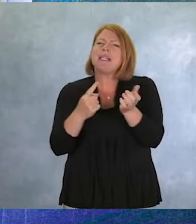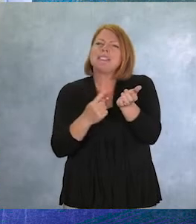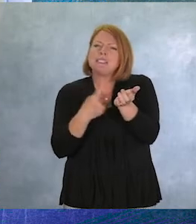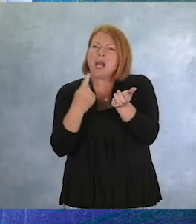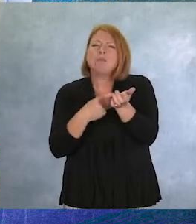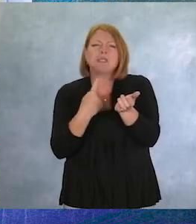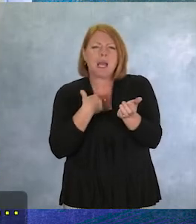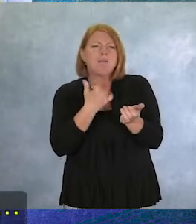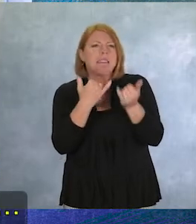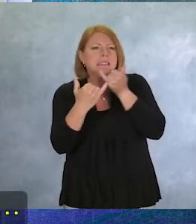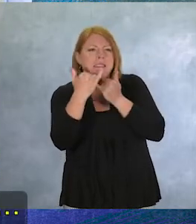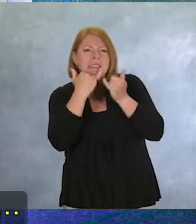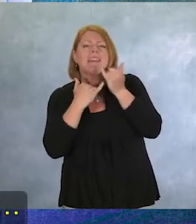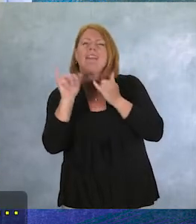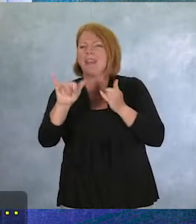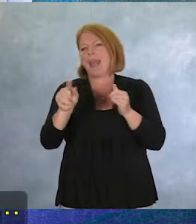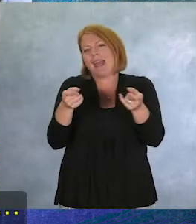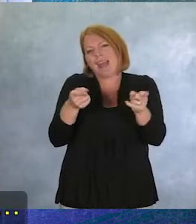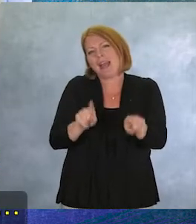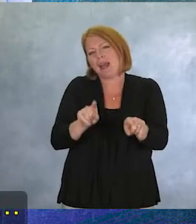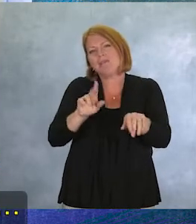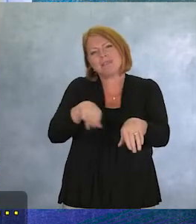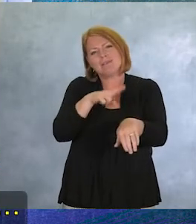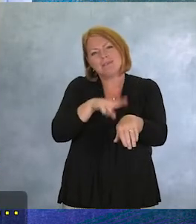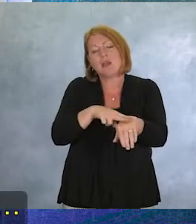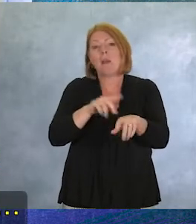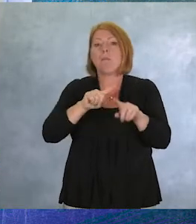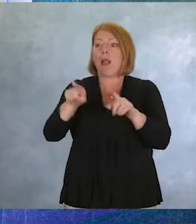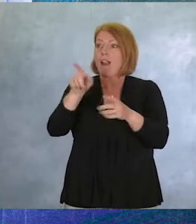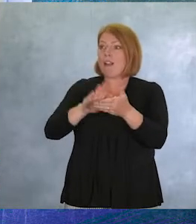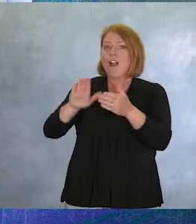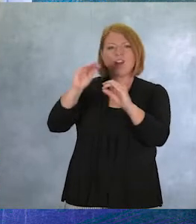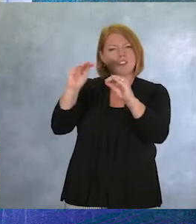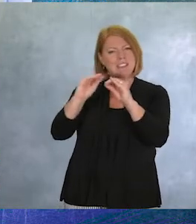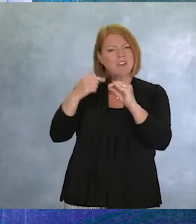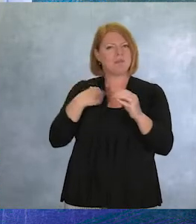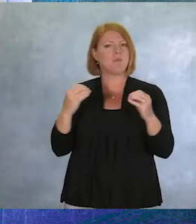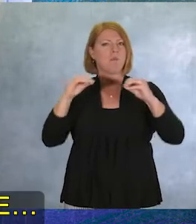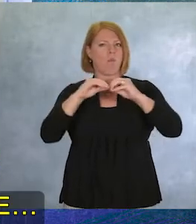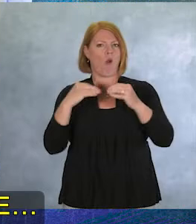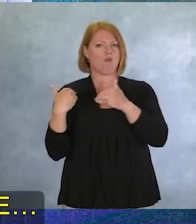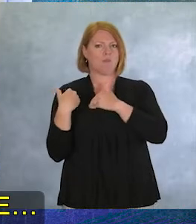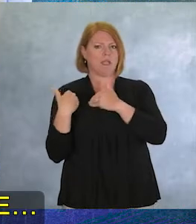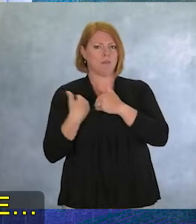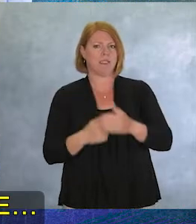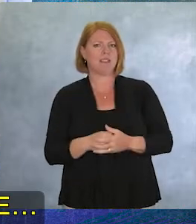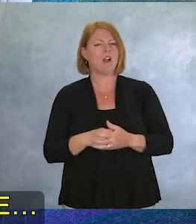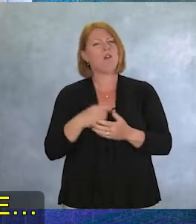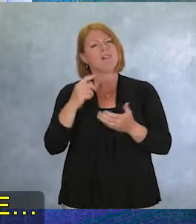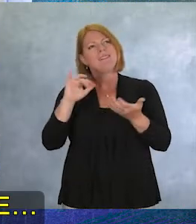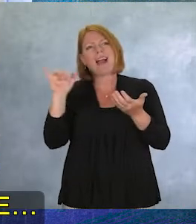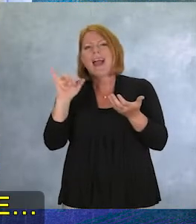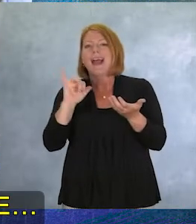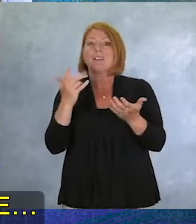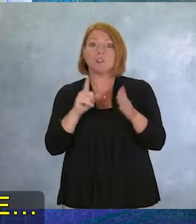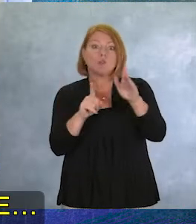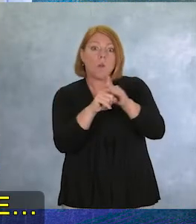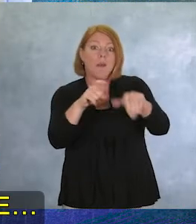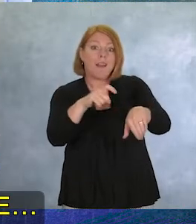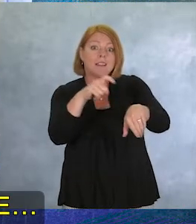up. Like it's gonna happen. It's like it's teaching me that be on time and